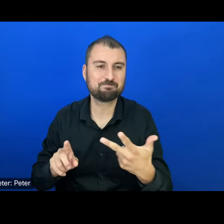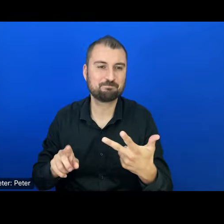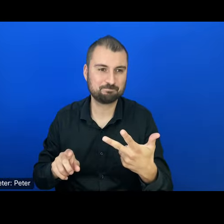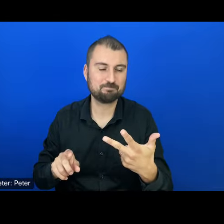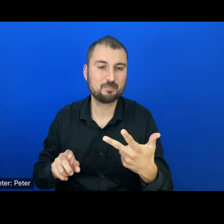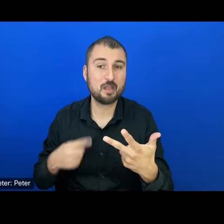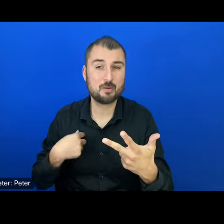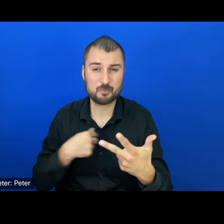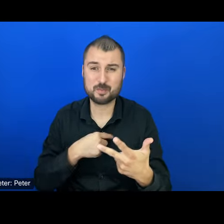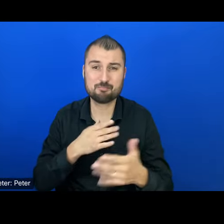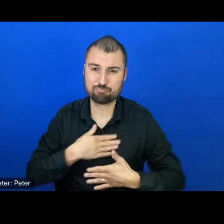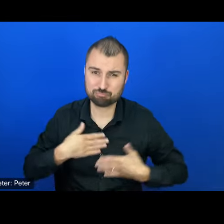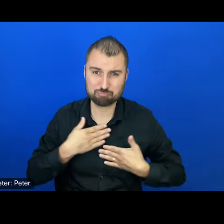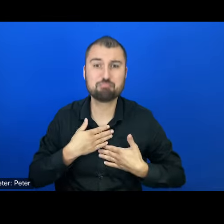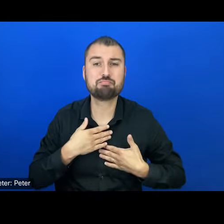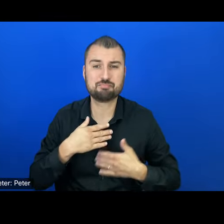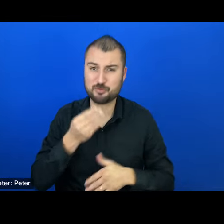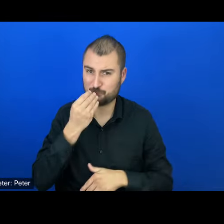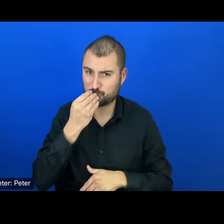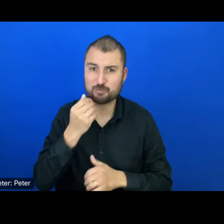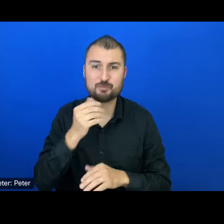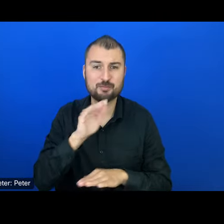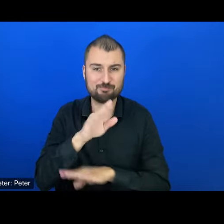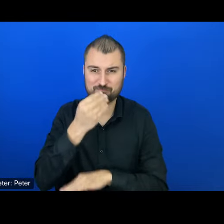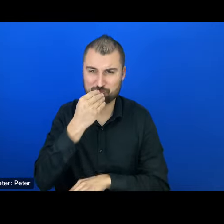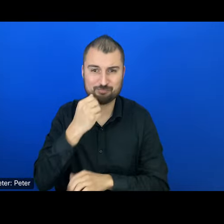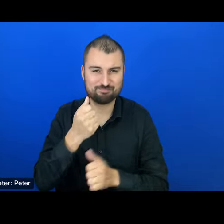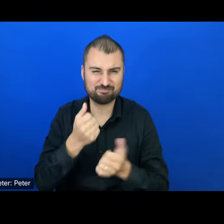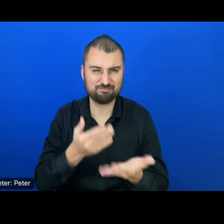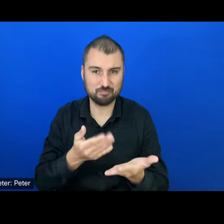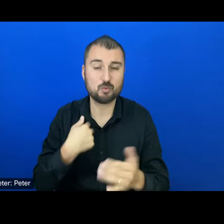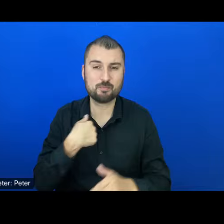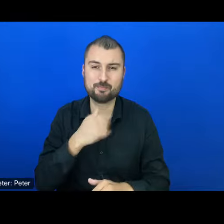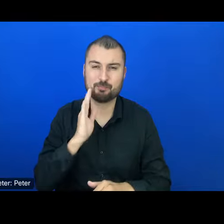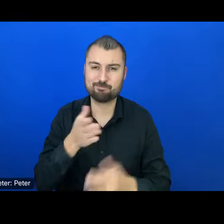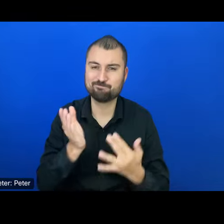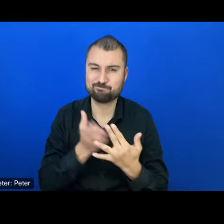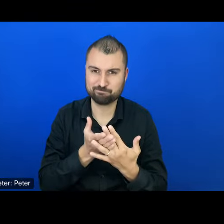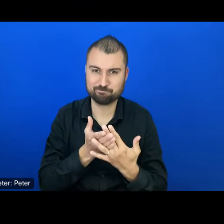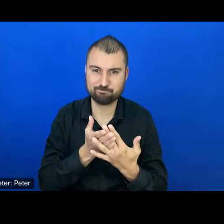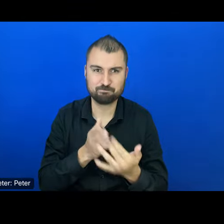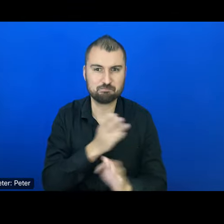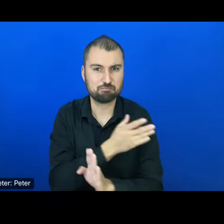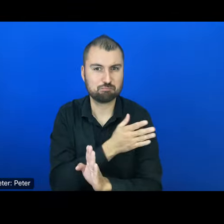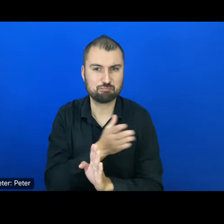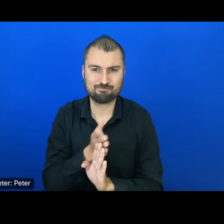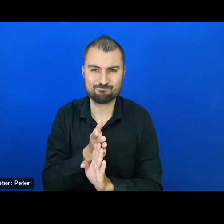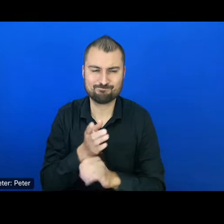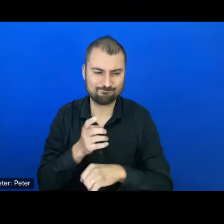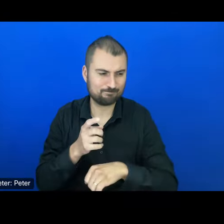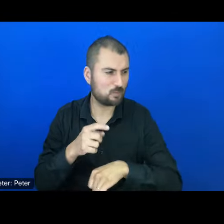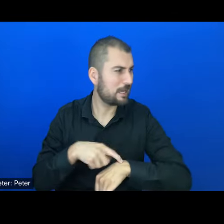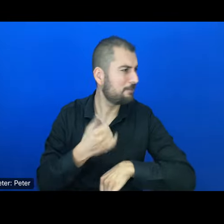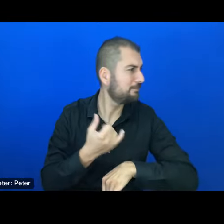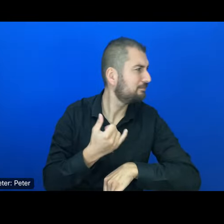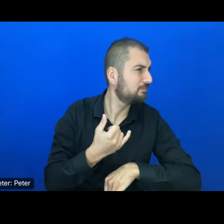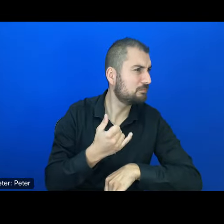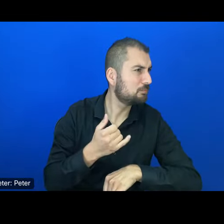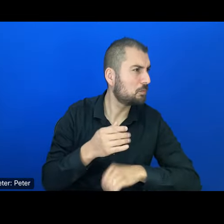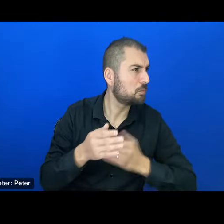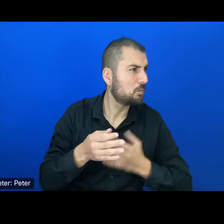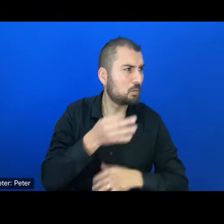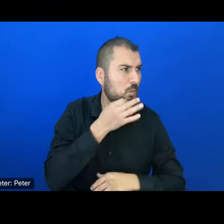the lunch on that. We're going to recess until, what time is it? It's almost noon. We're going to recess